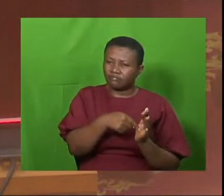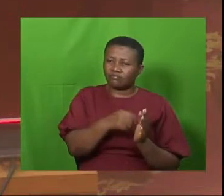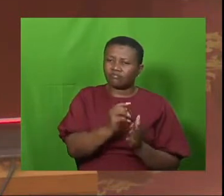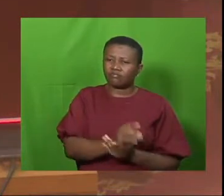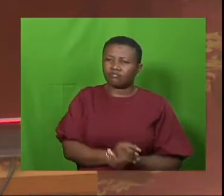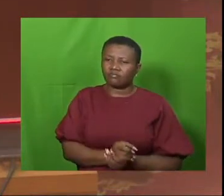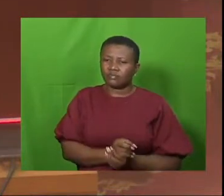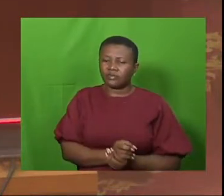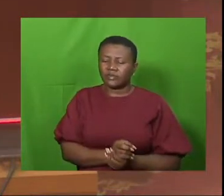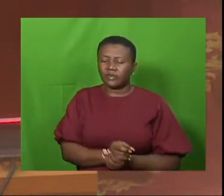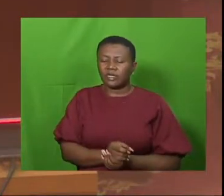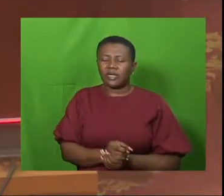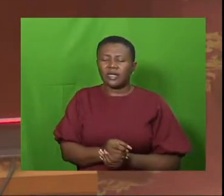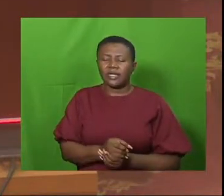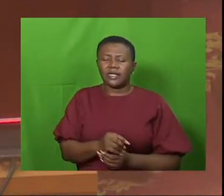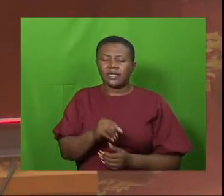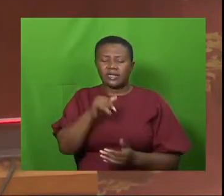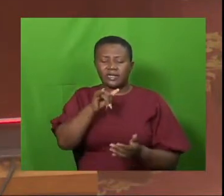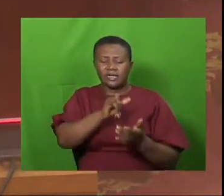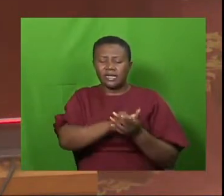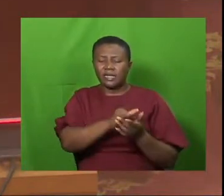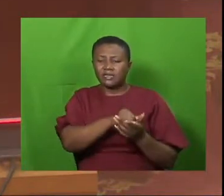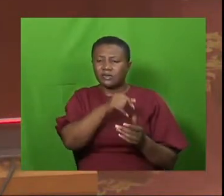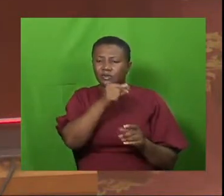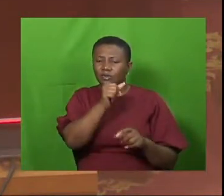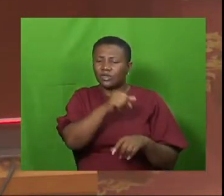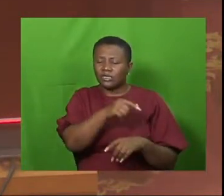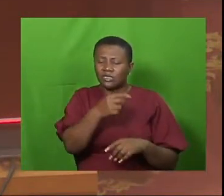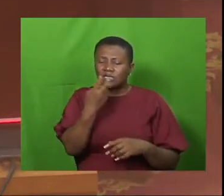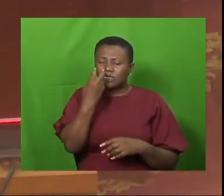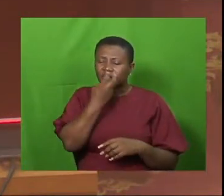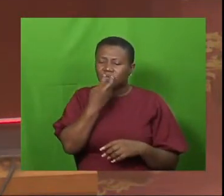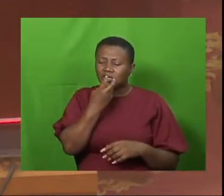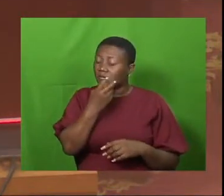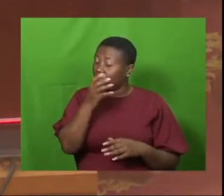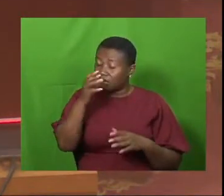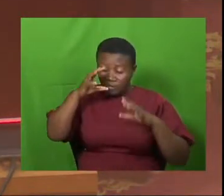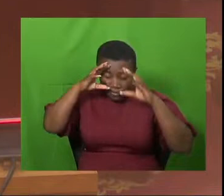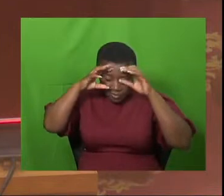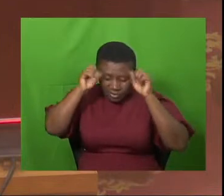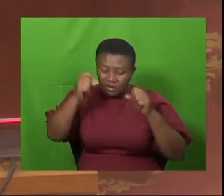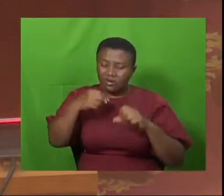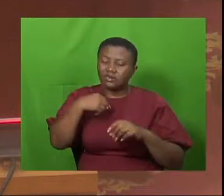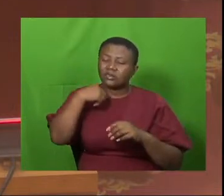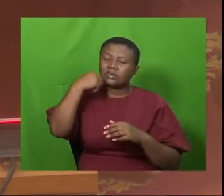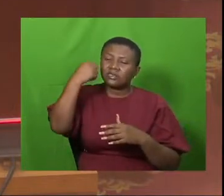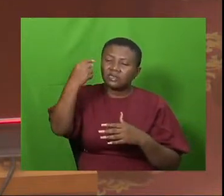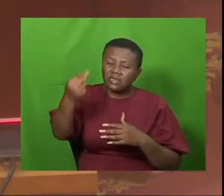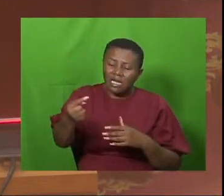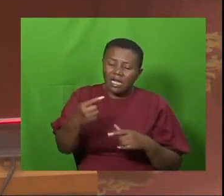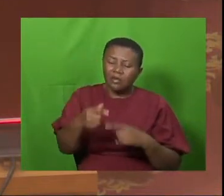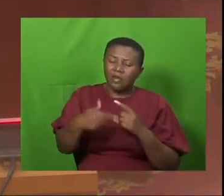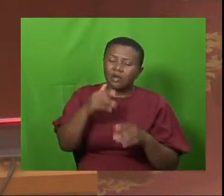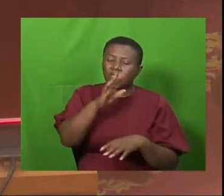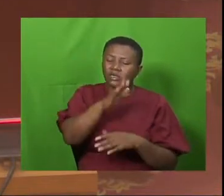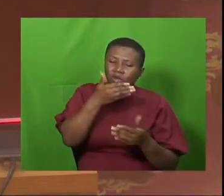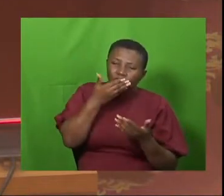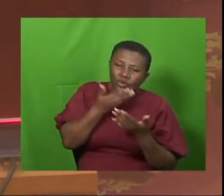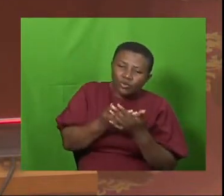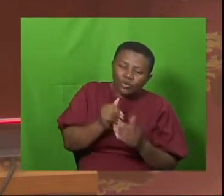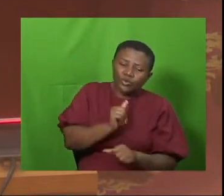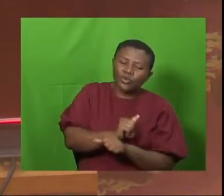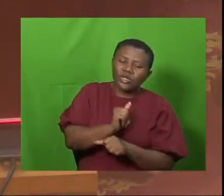was outlining his work. He was accounting for his stewardship for the first 3